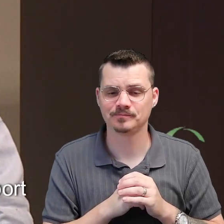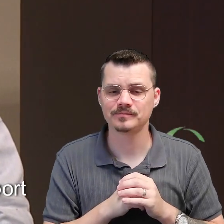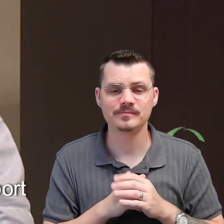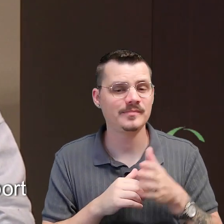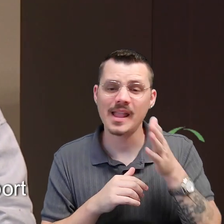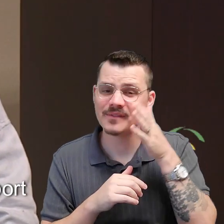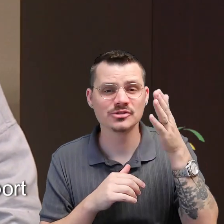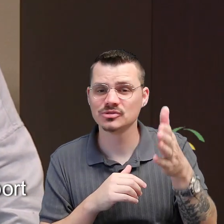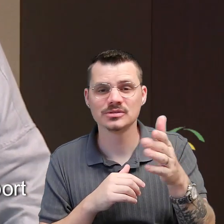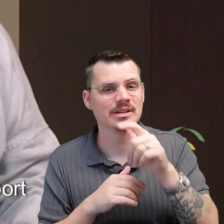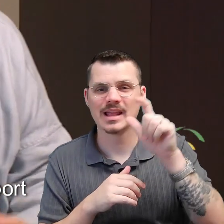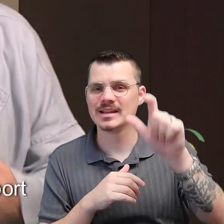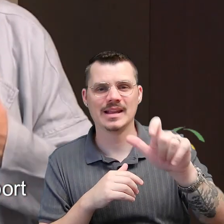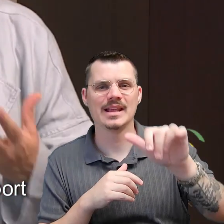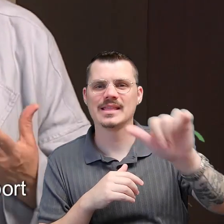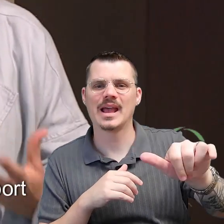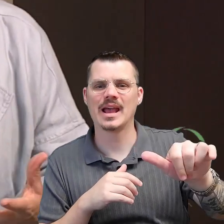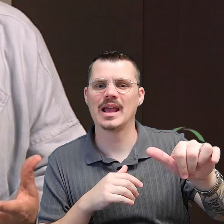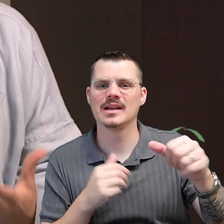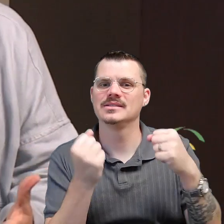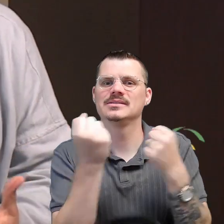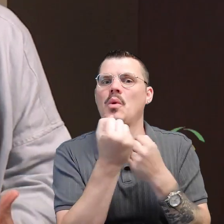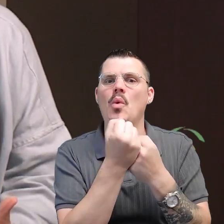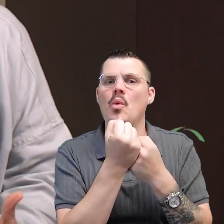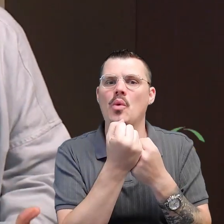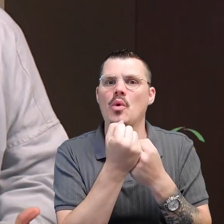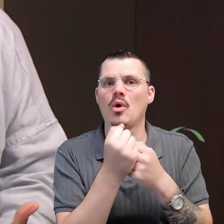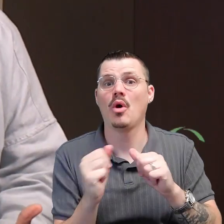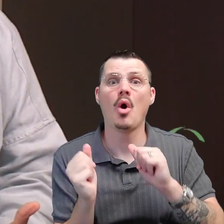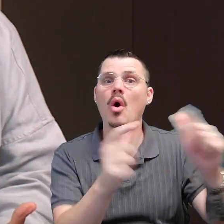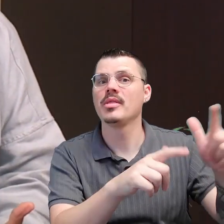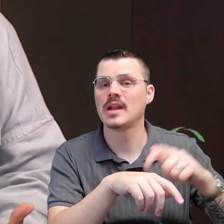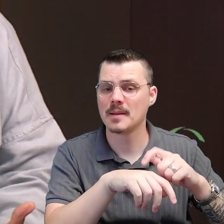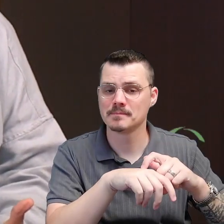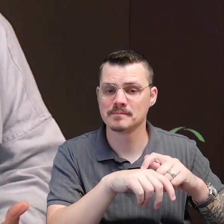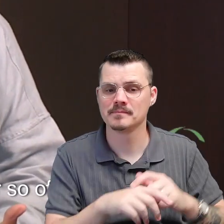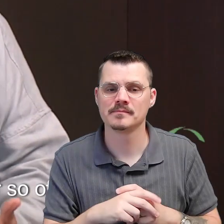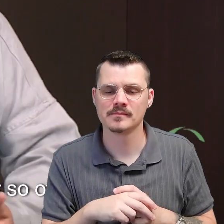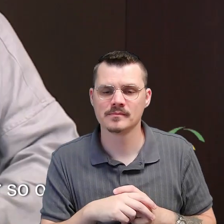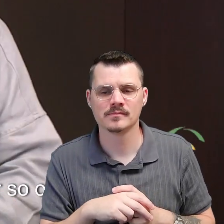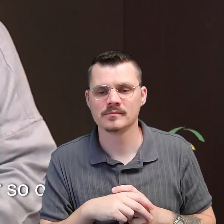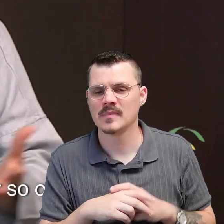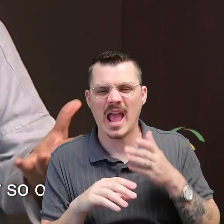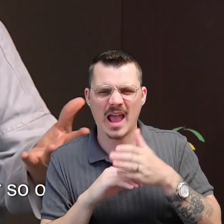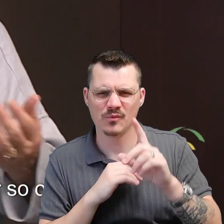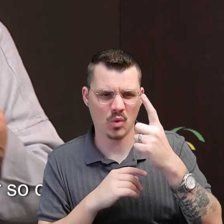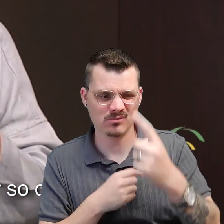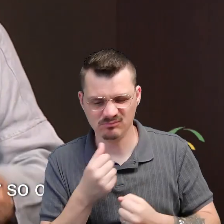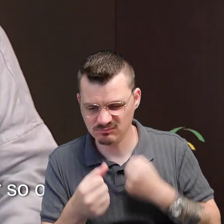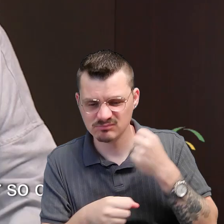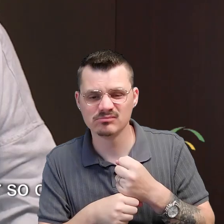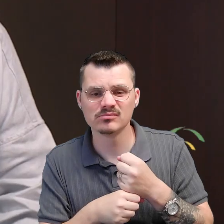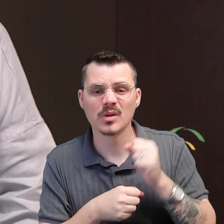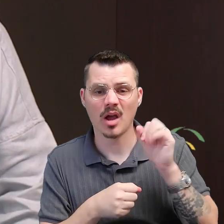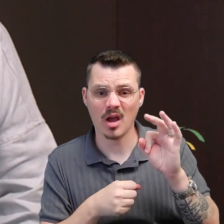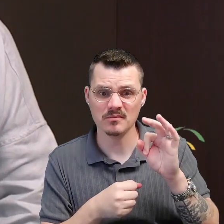And eventually didn't need that support all the time. She almost never, after the first year or